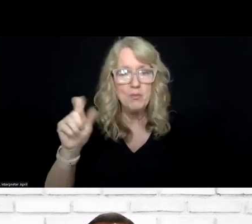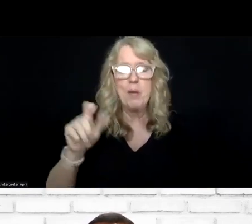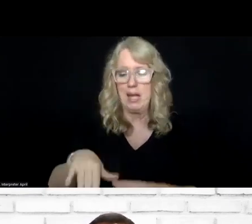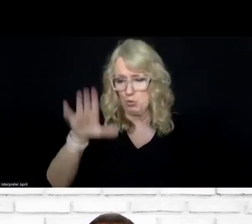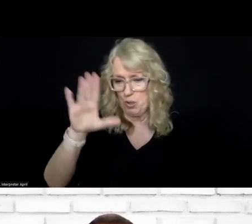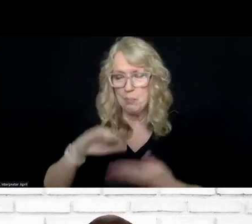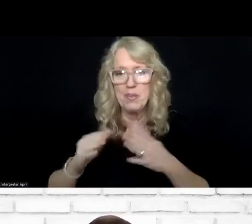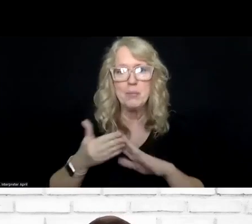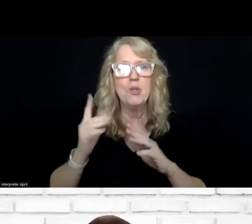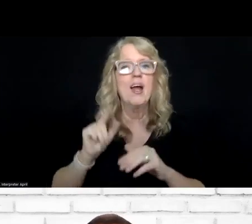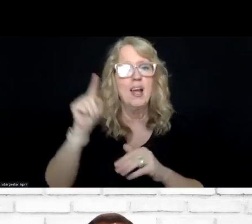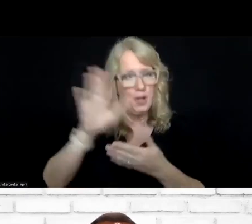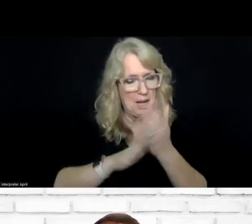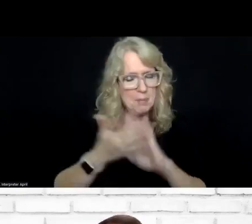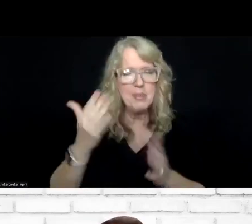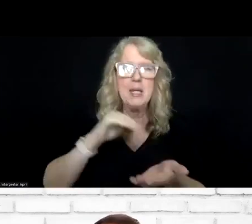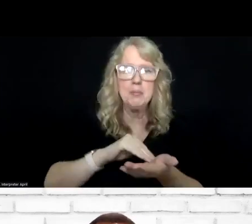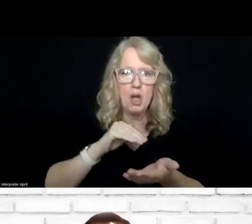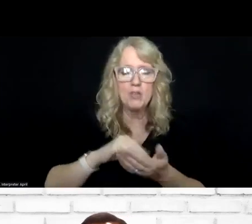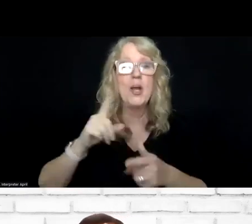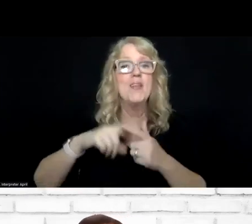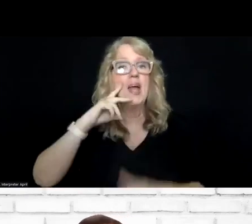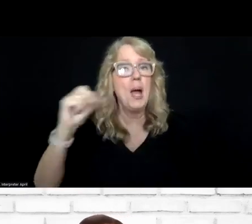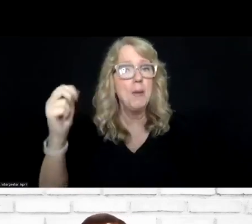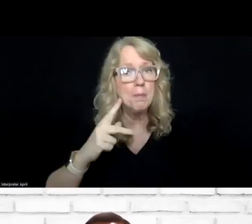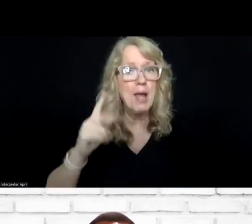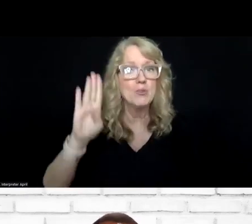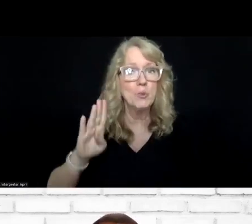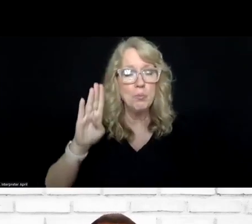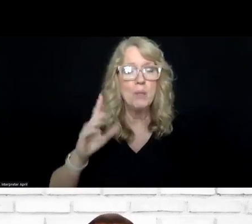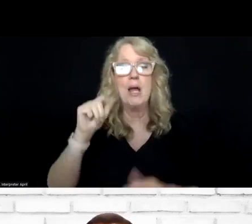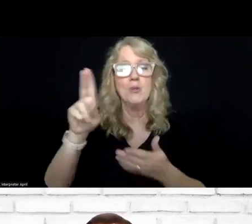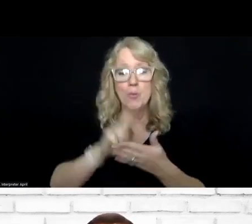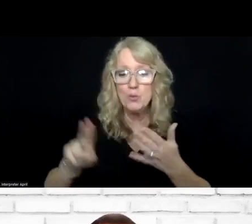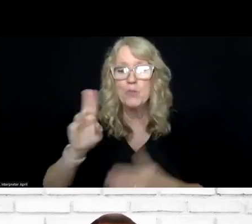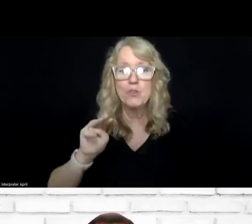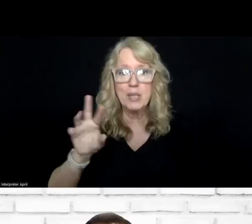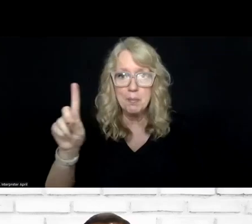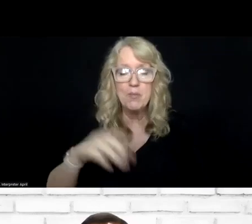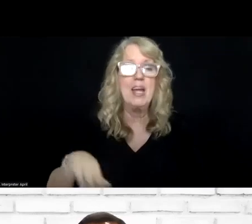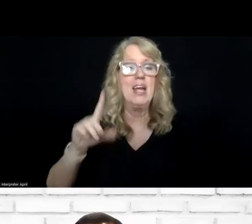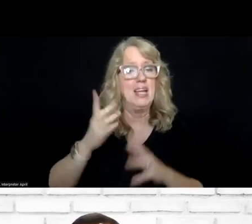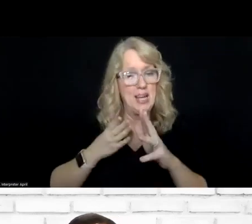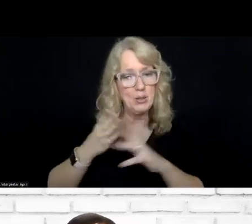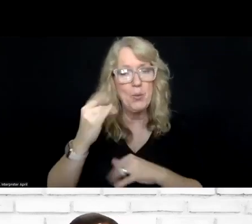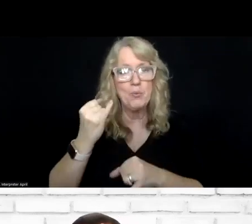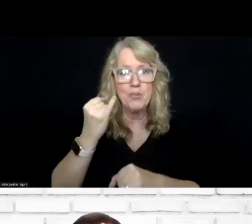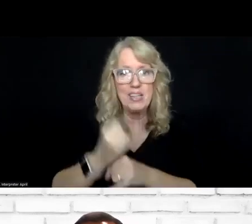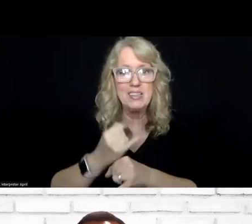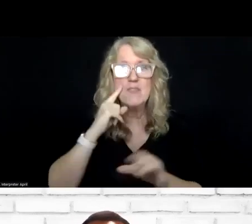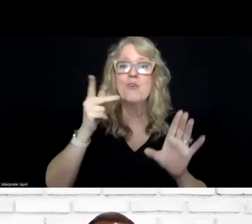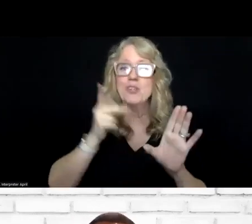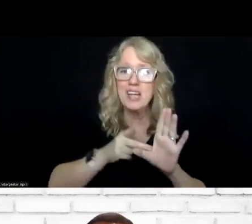community. I went on to become a doctor. I then come back to Baltimore, and I go to the University of Maryland, and I go through the Institute for Psychiatry